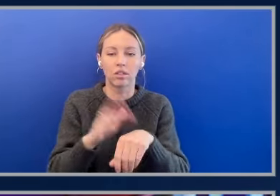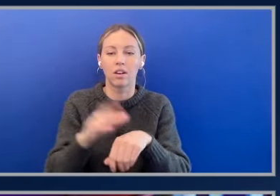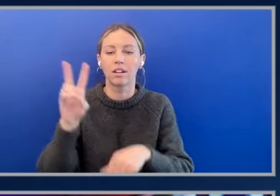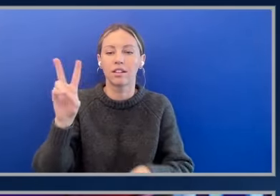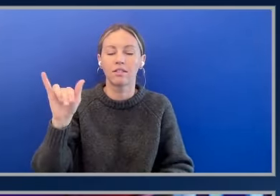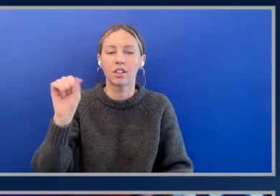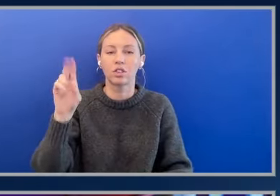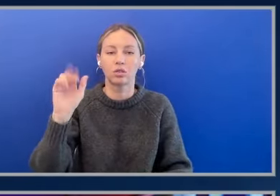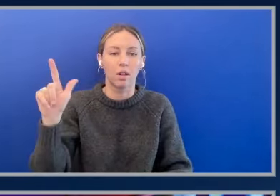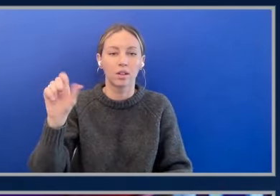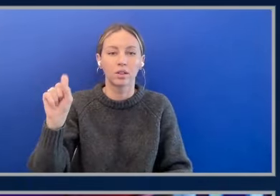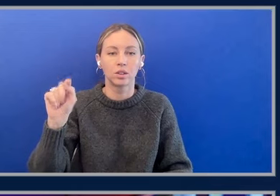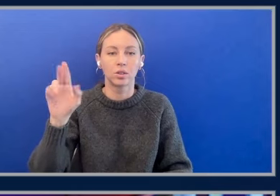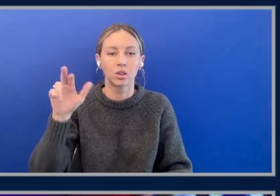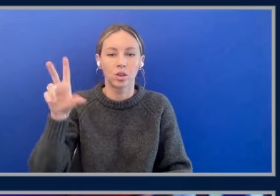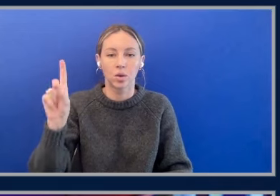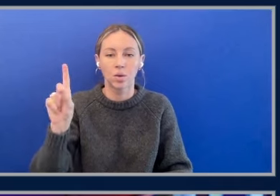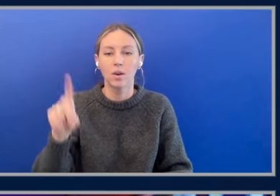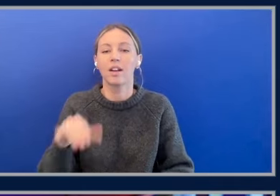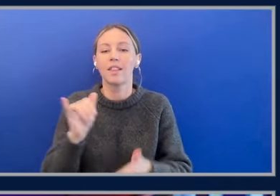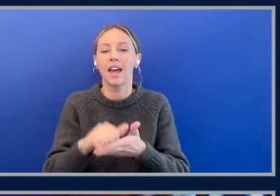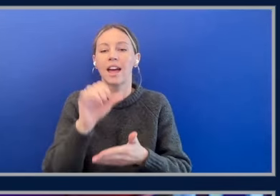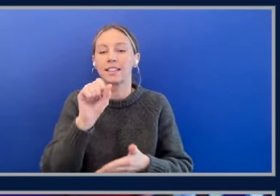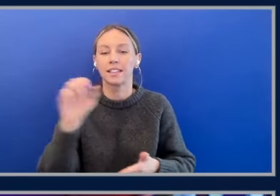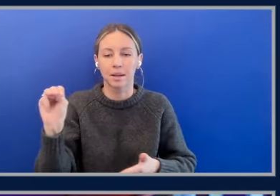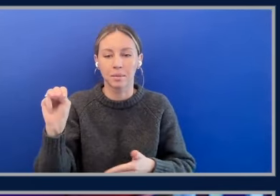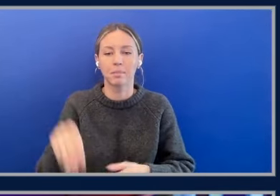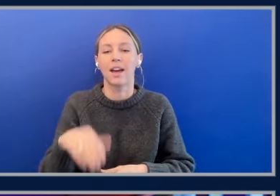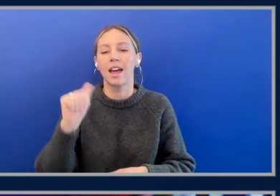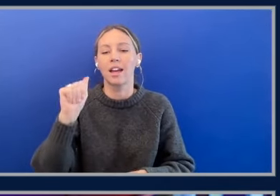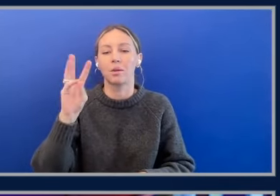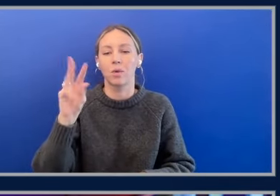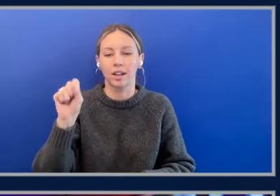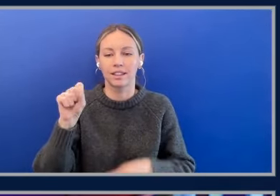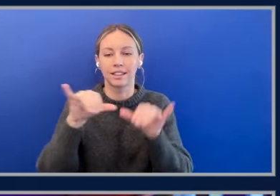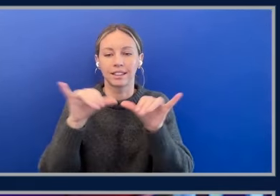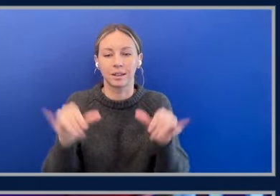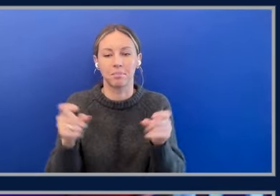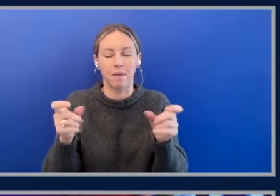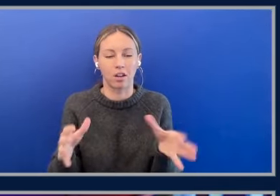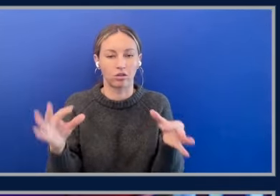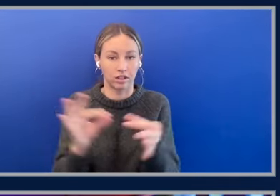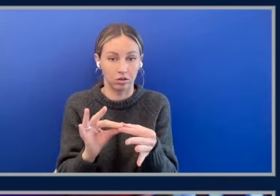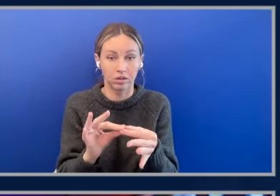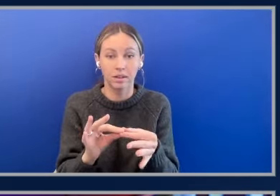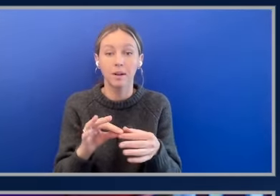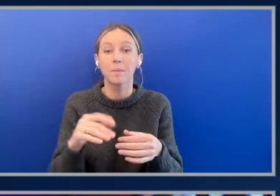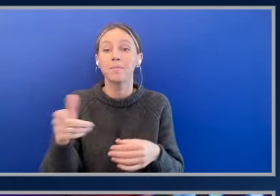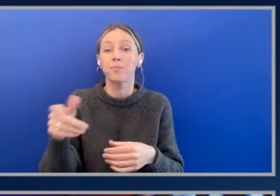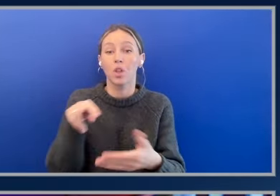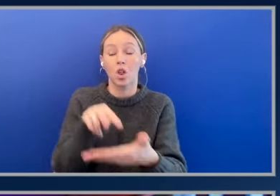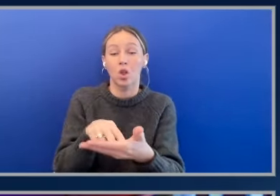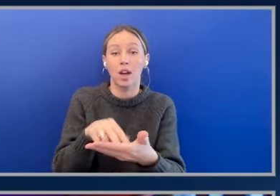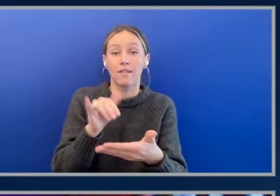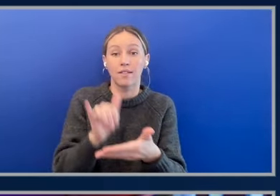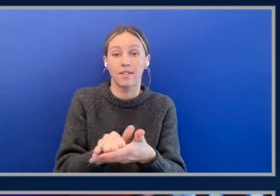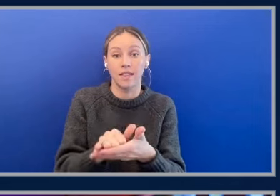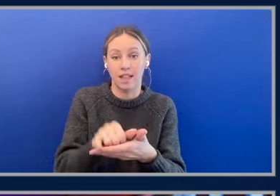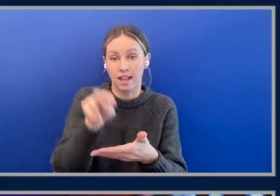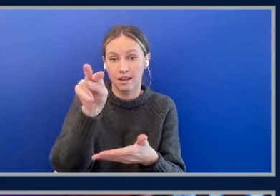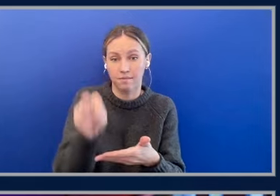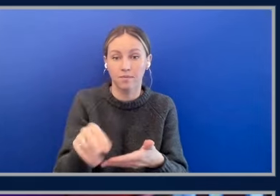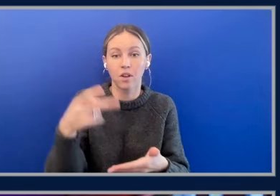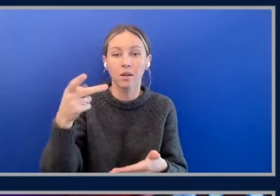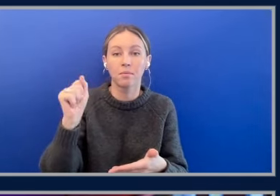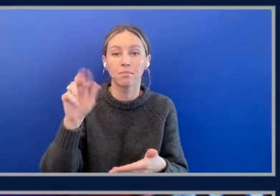an SSM connection, AWS Systems Manager connection. And for example, if I look at the state of the partitions in this Slurm